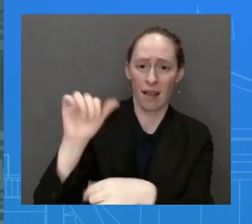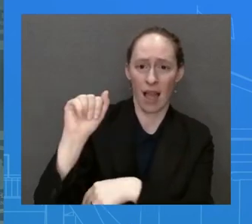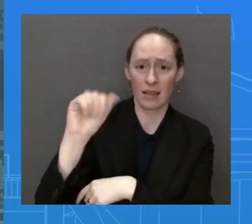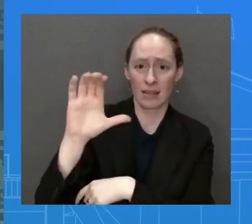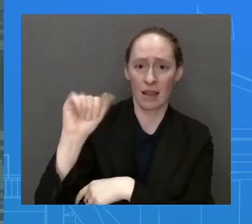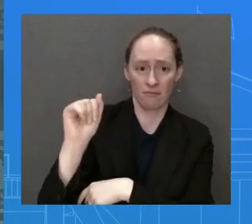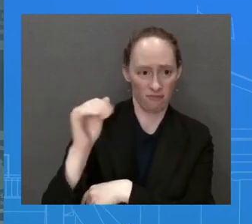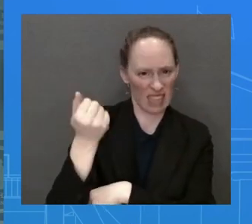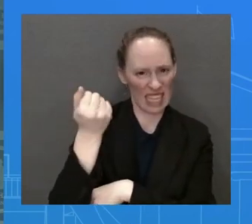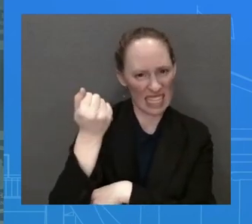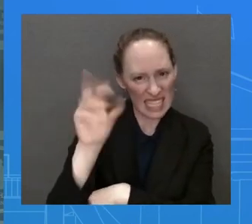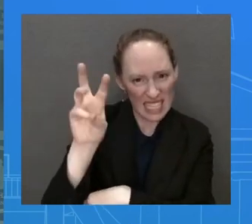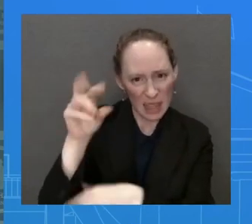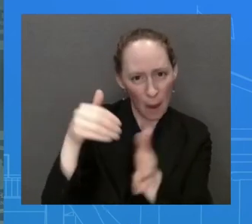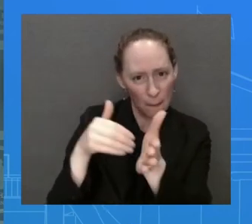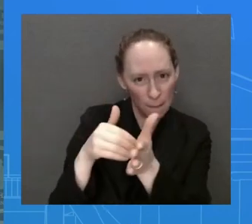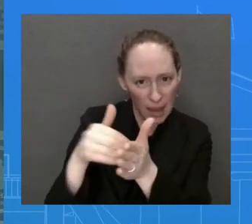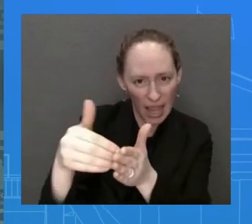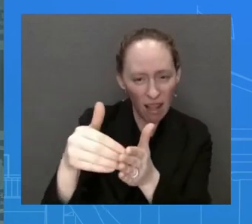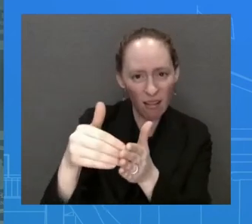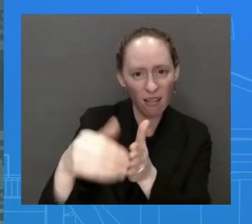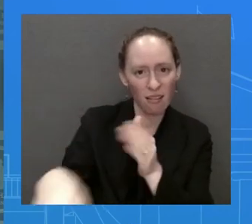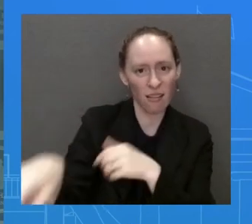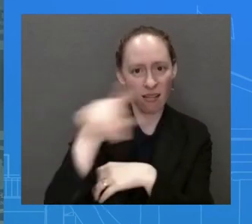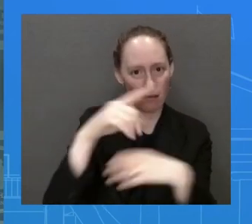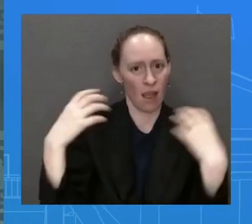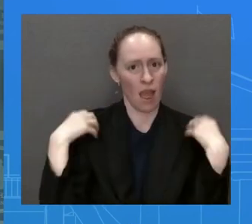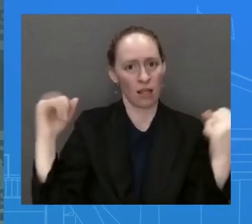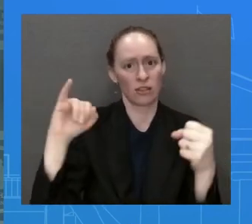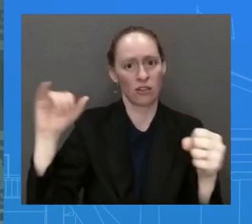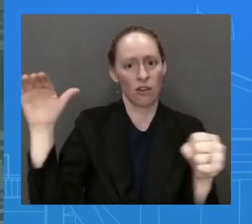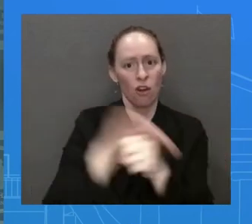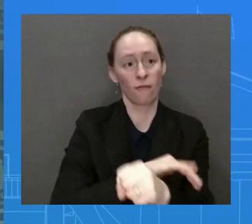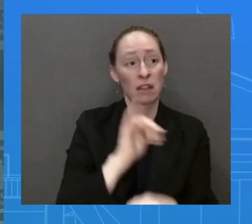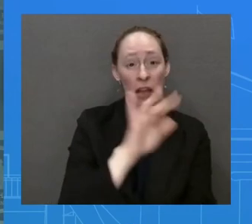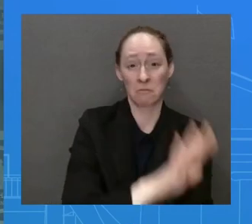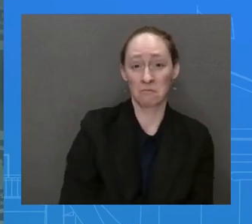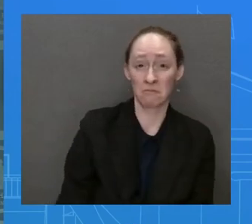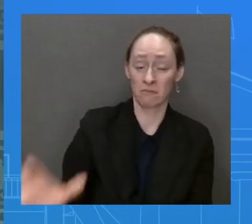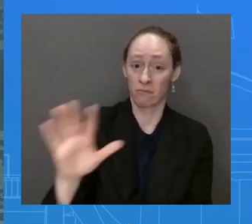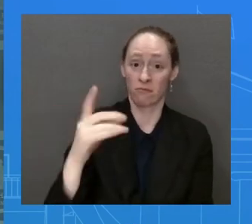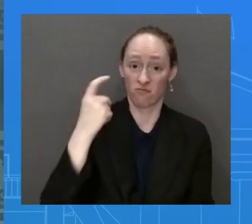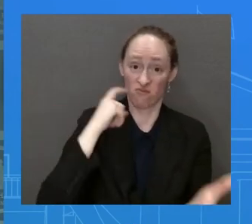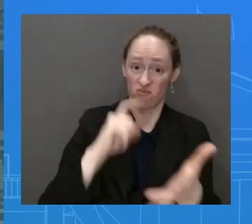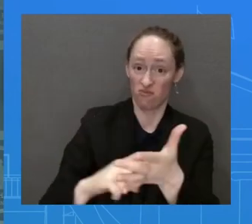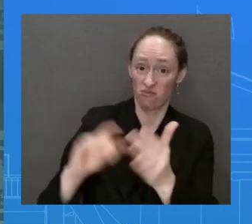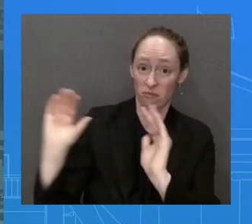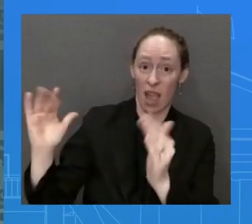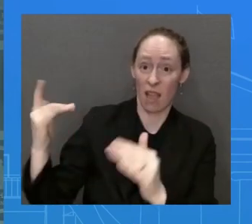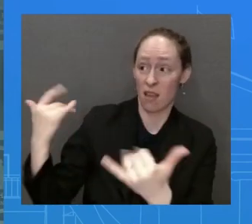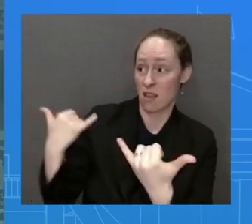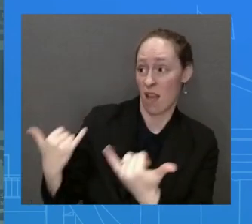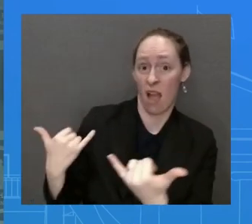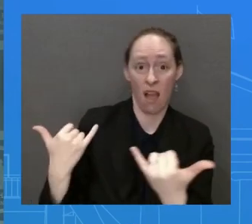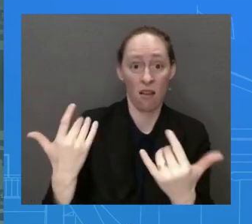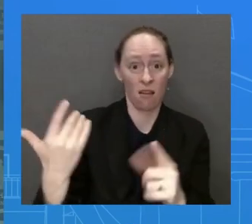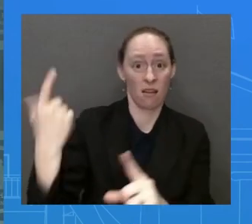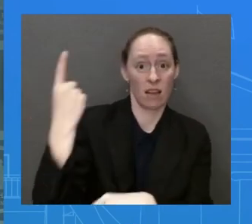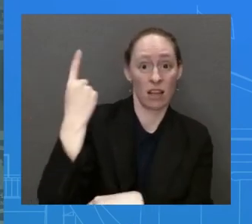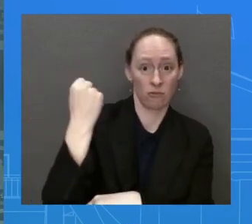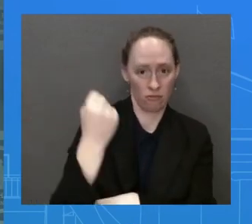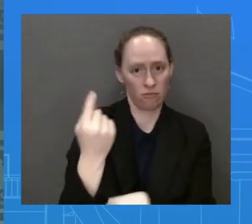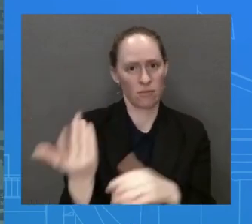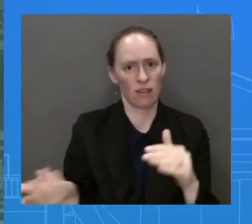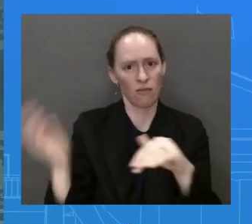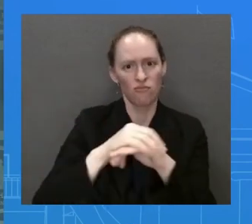a 13% increase from last year. And it includes over 3 million people who are brand new to